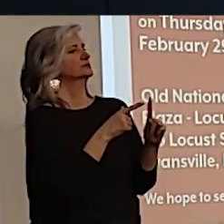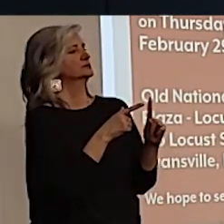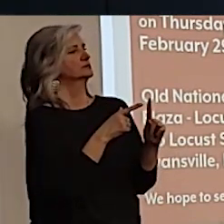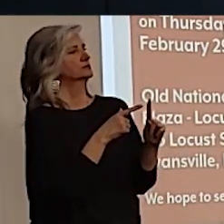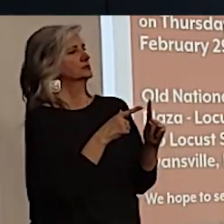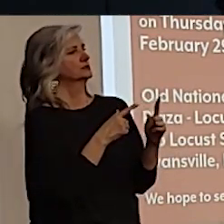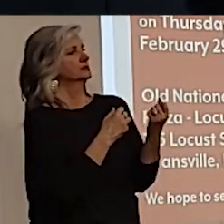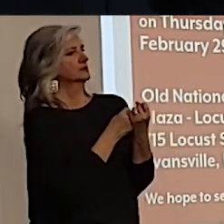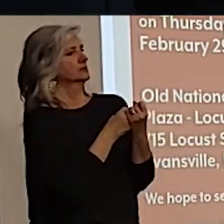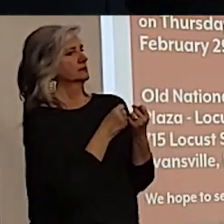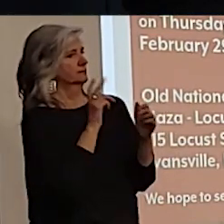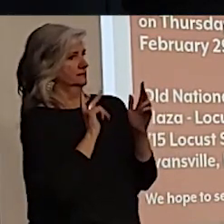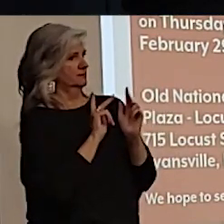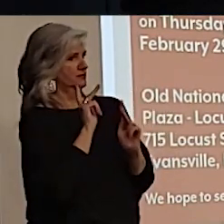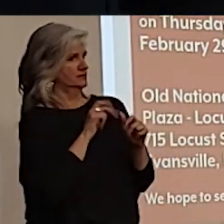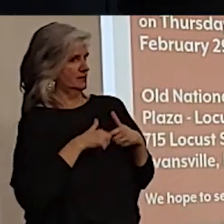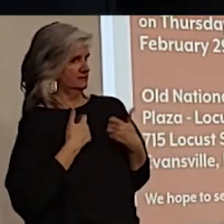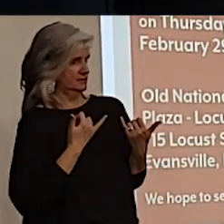today.